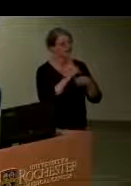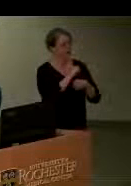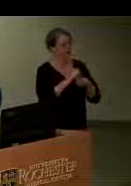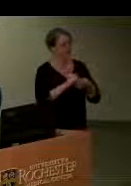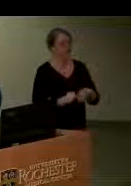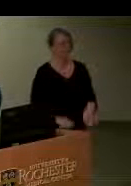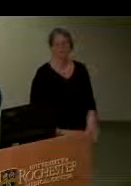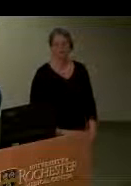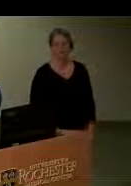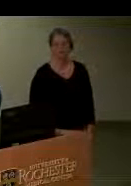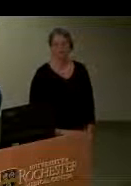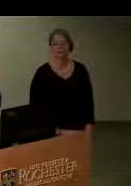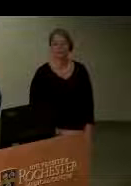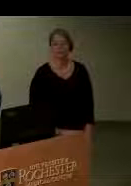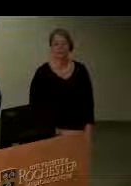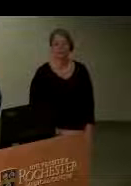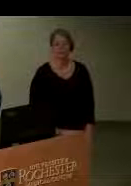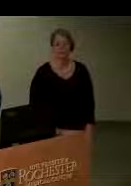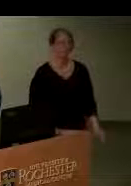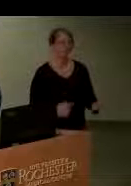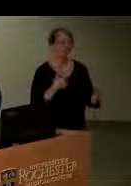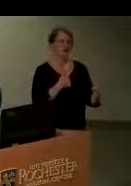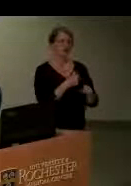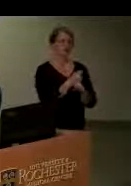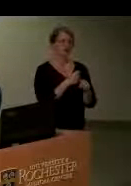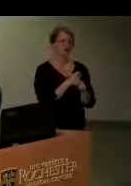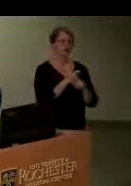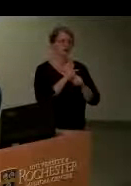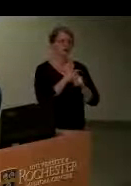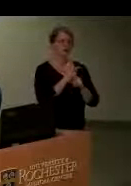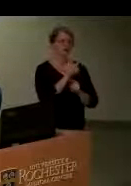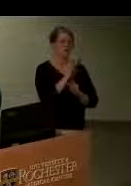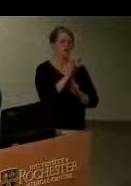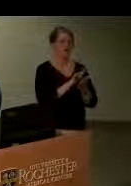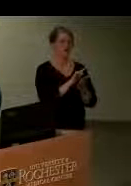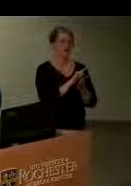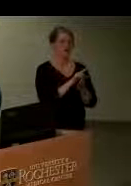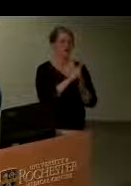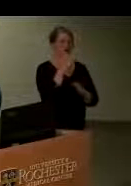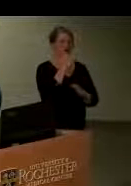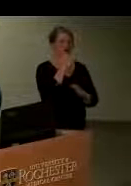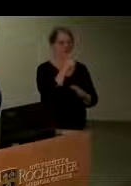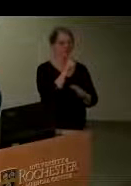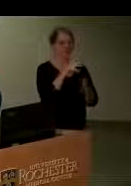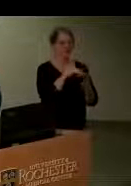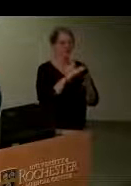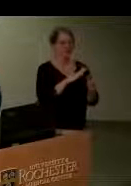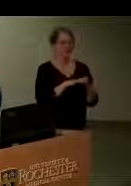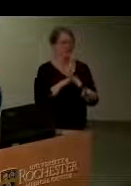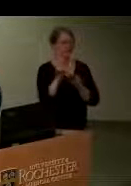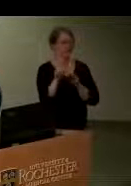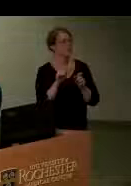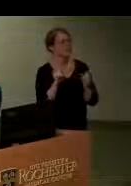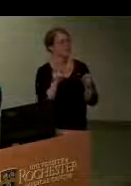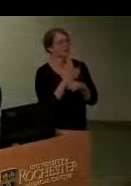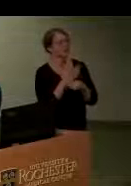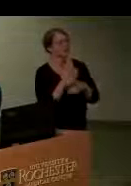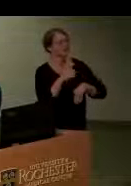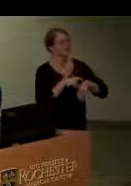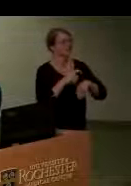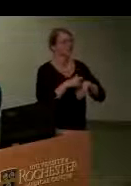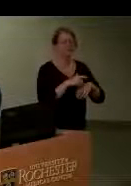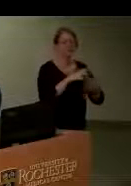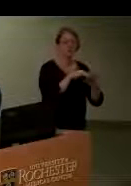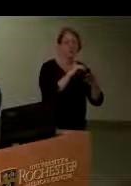we now know, because we have security guards 24 hours a day because the students never go home, is what's the average time that students in the first